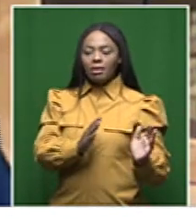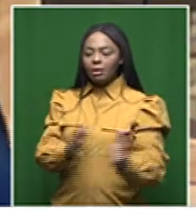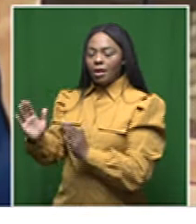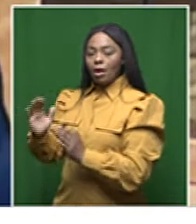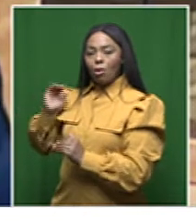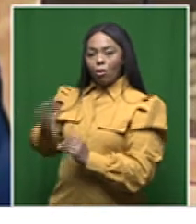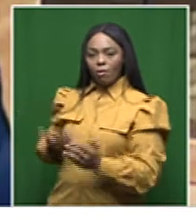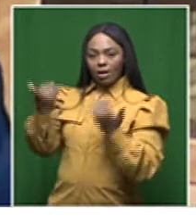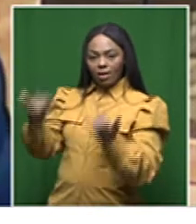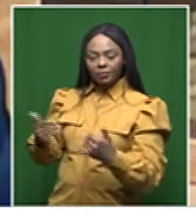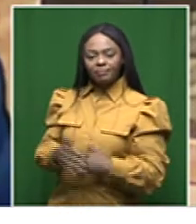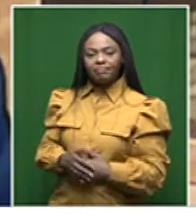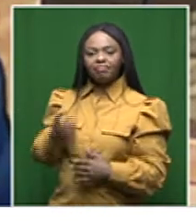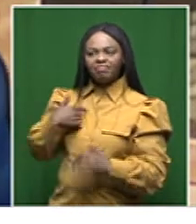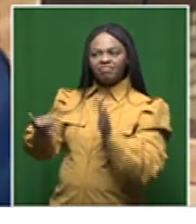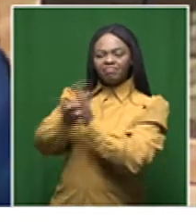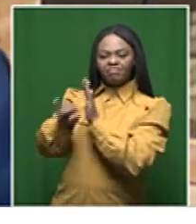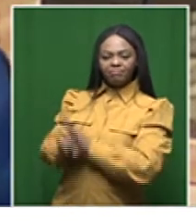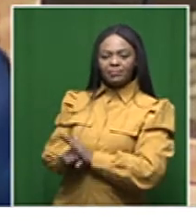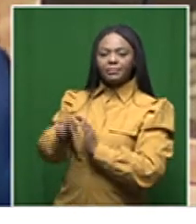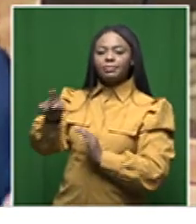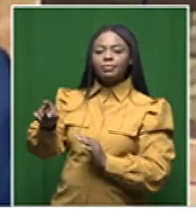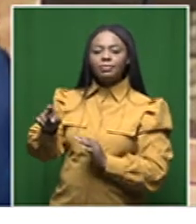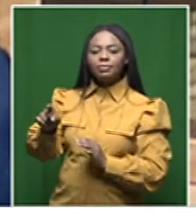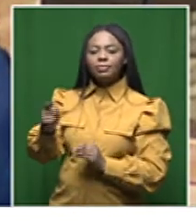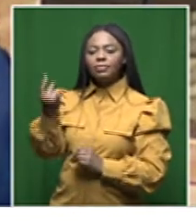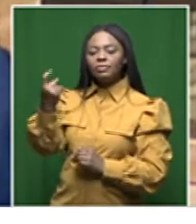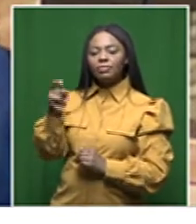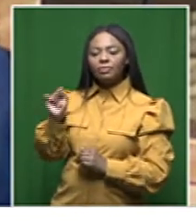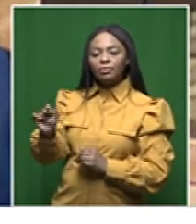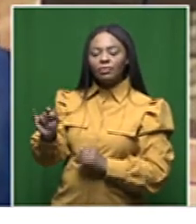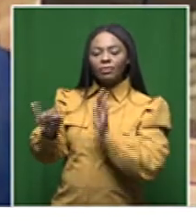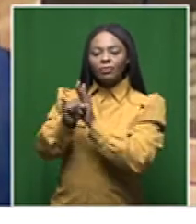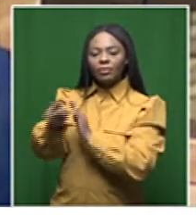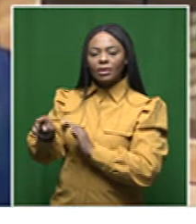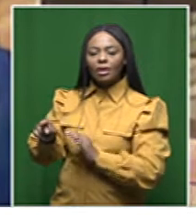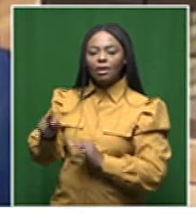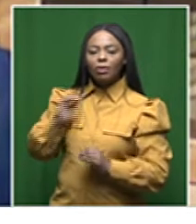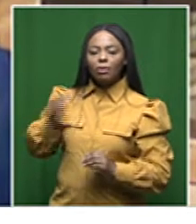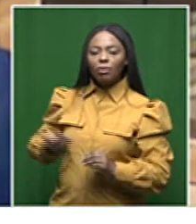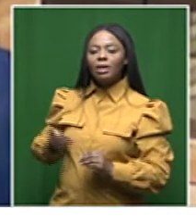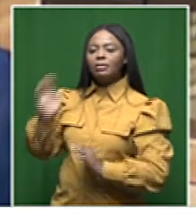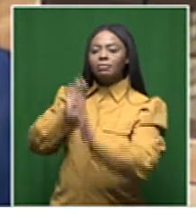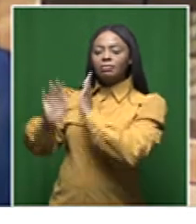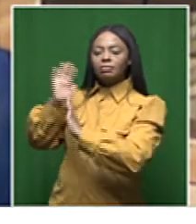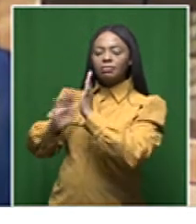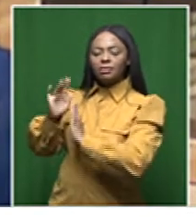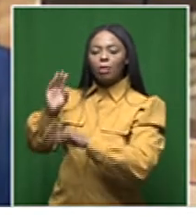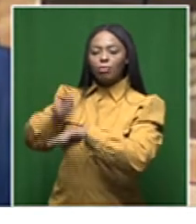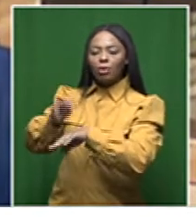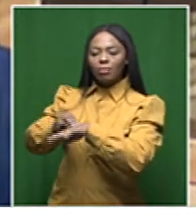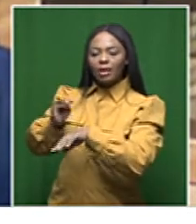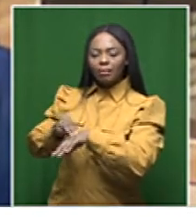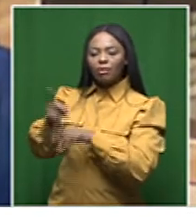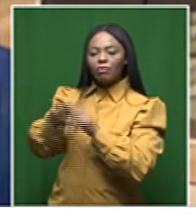must pick up on, I'm sorry that I'll pick up to the Zwanes again, because they gave us a depth of the problem.